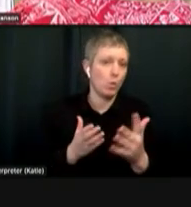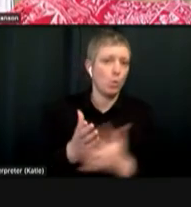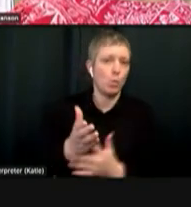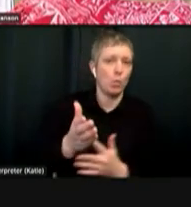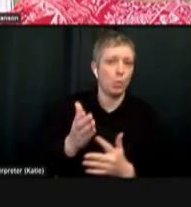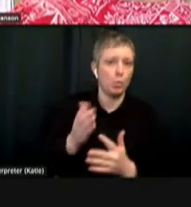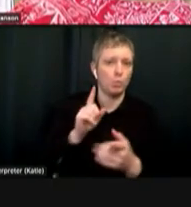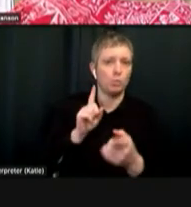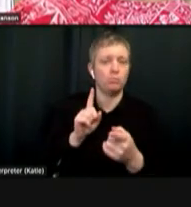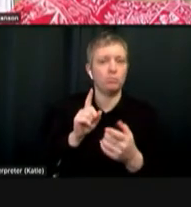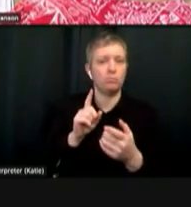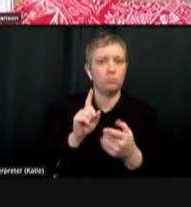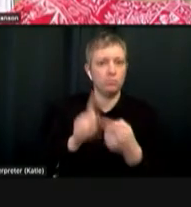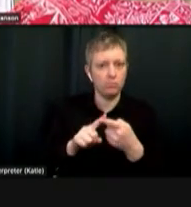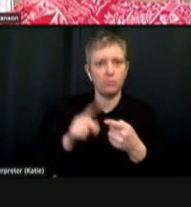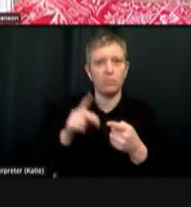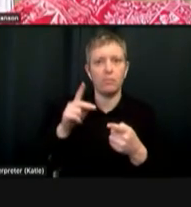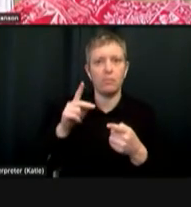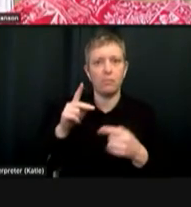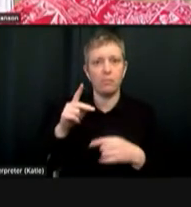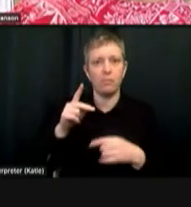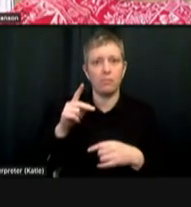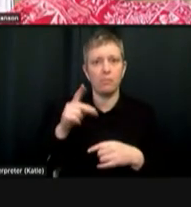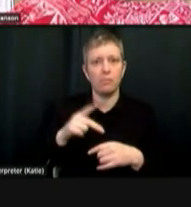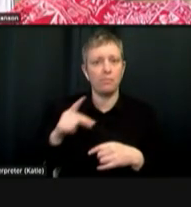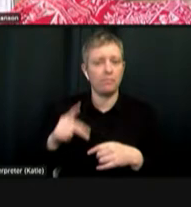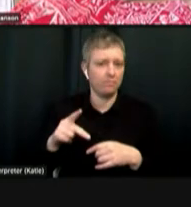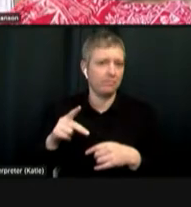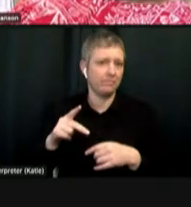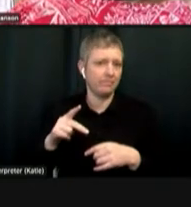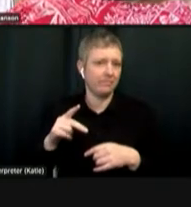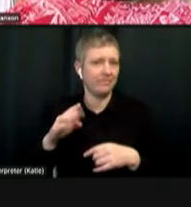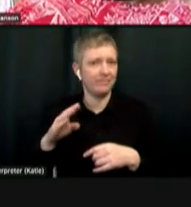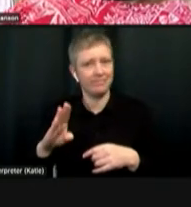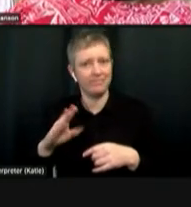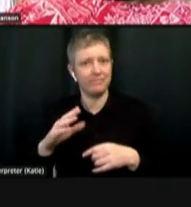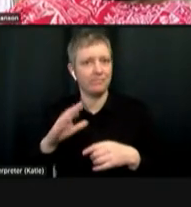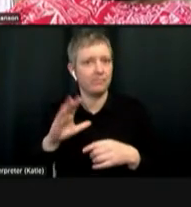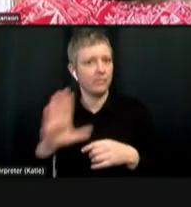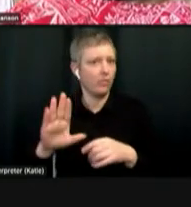police union? Yeah, well, you know,